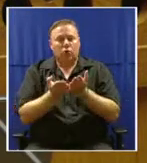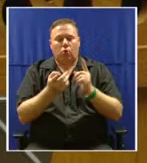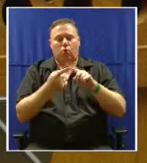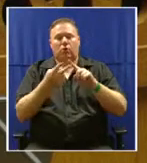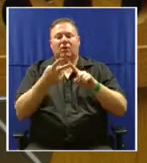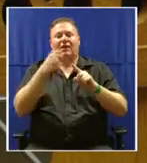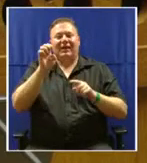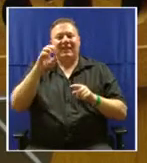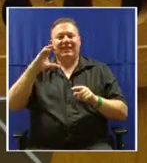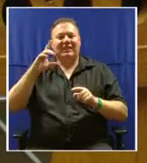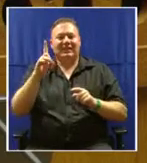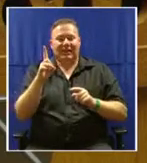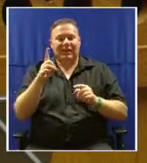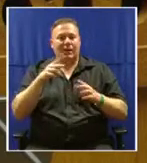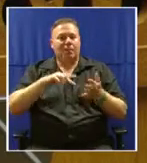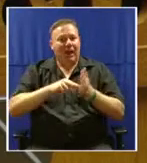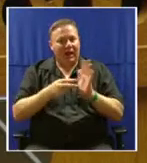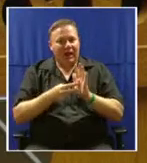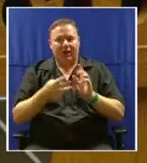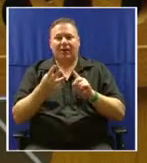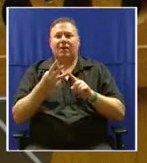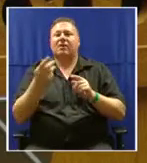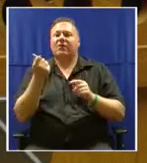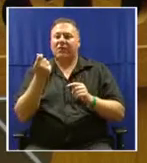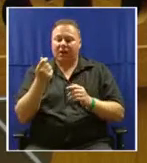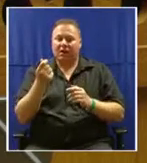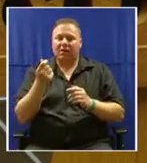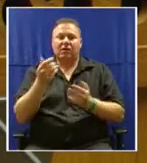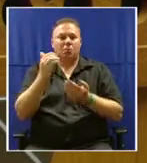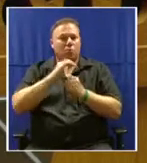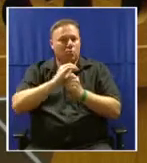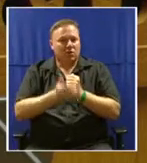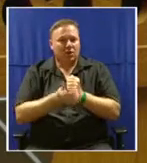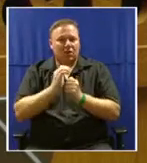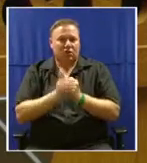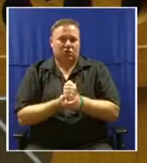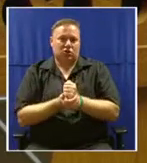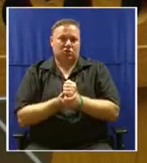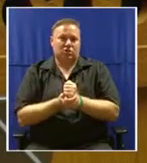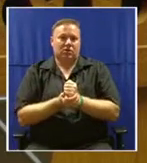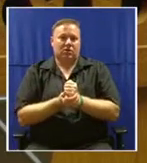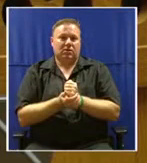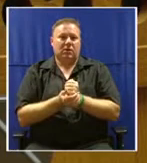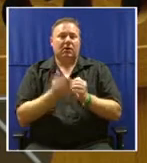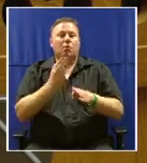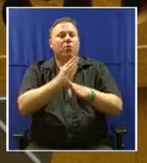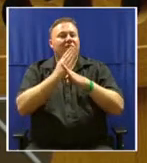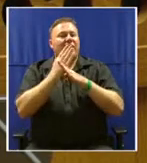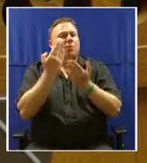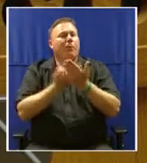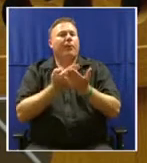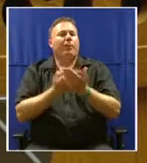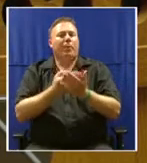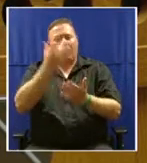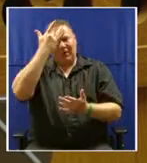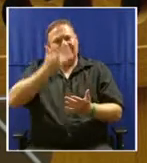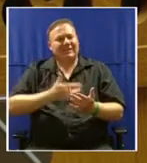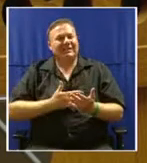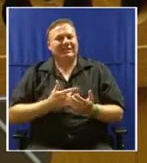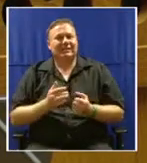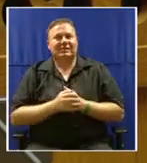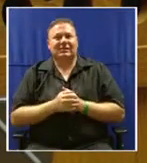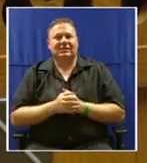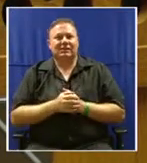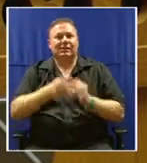planning, and funding protection against preventable diseases, policy